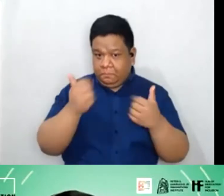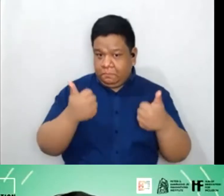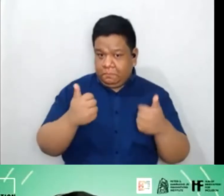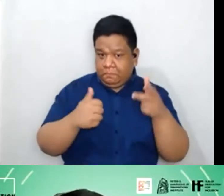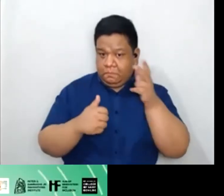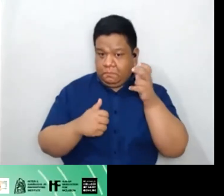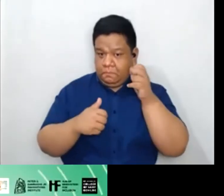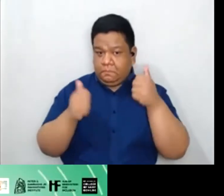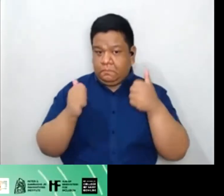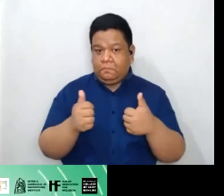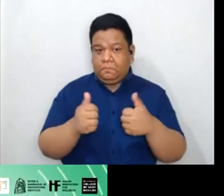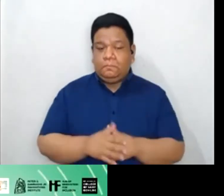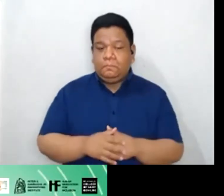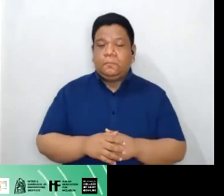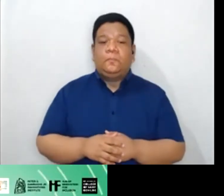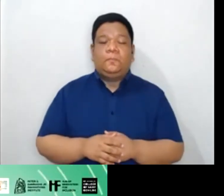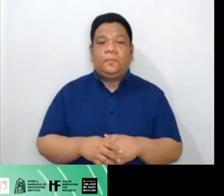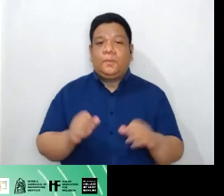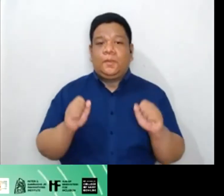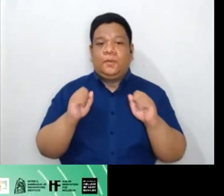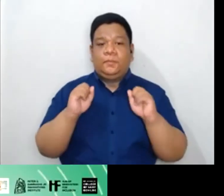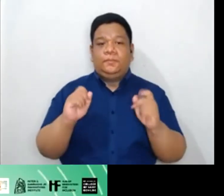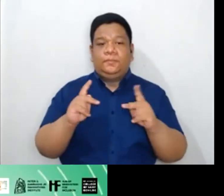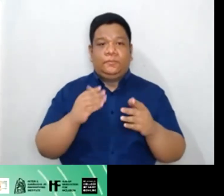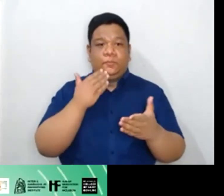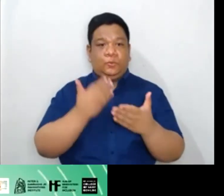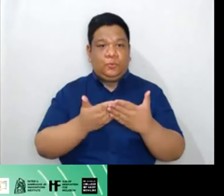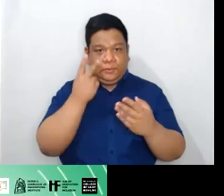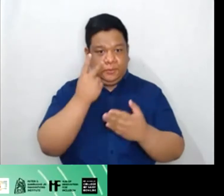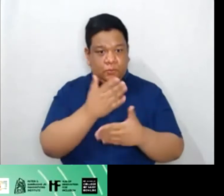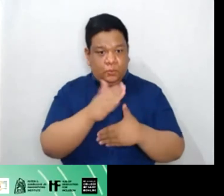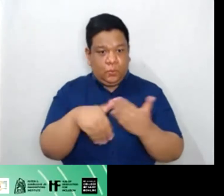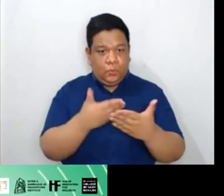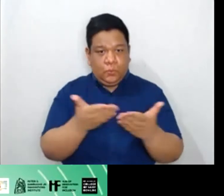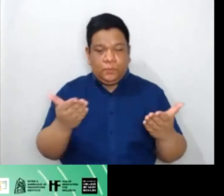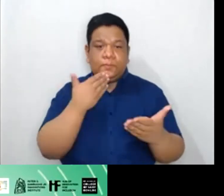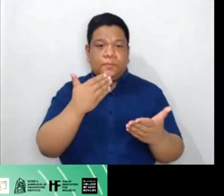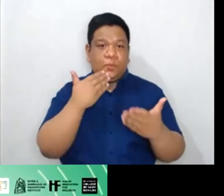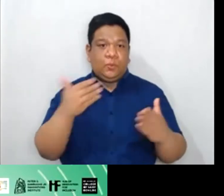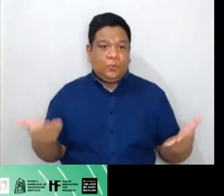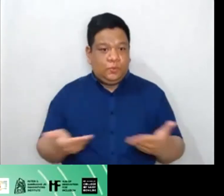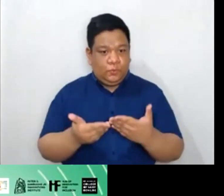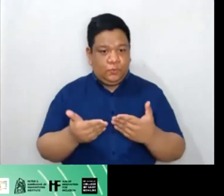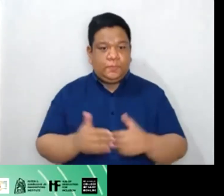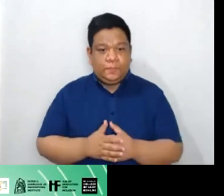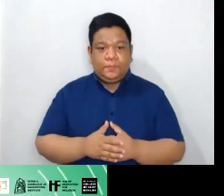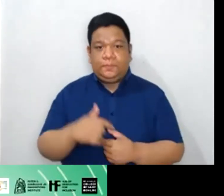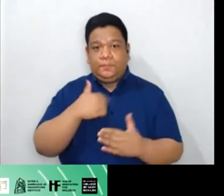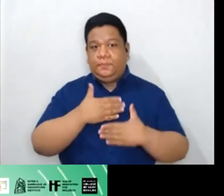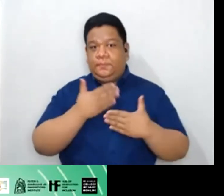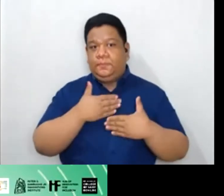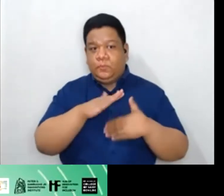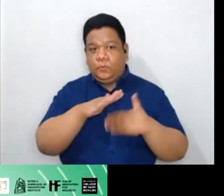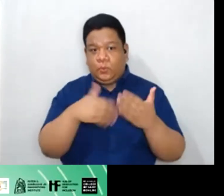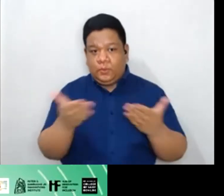we're good. Yeah. Okay, good to see everyone, and thank you for the introduction. Glad that everyone is still here, and